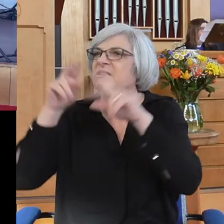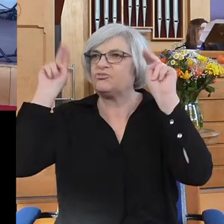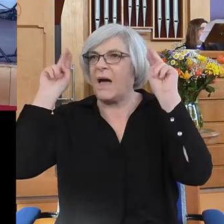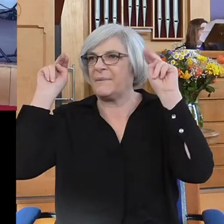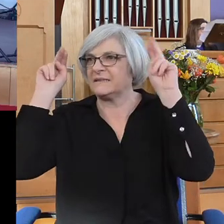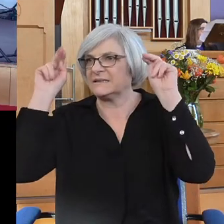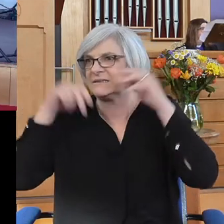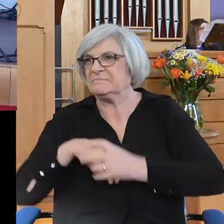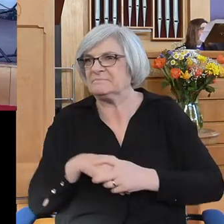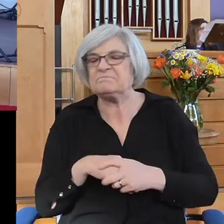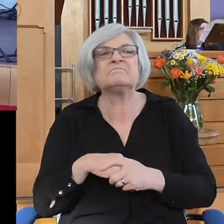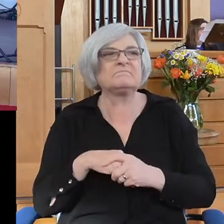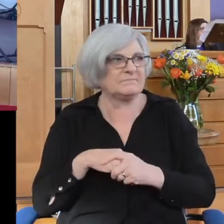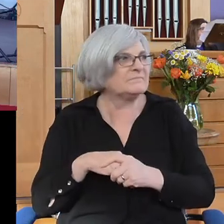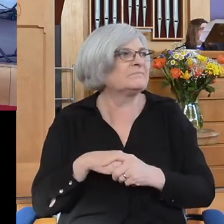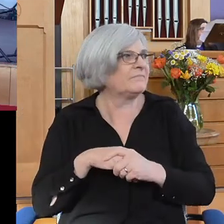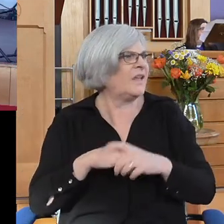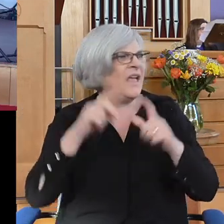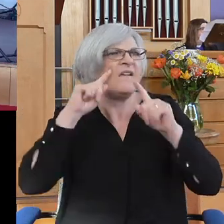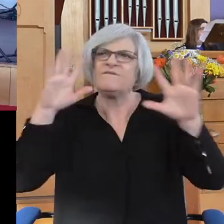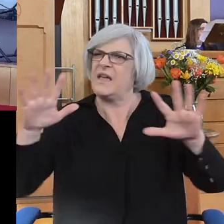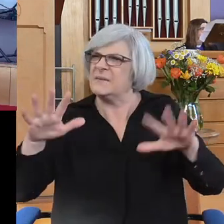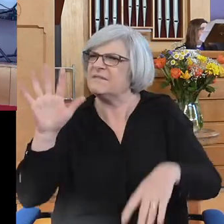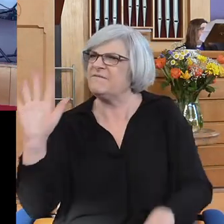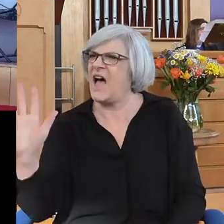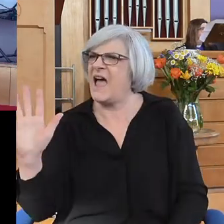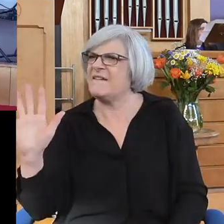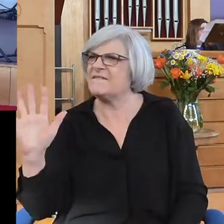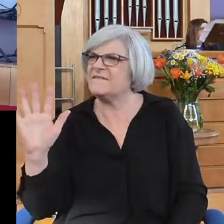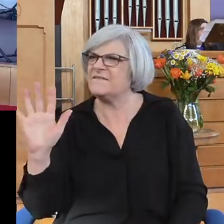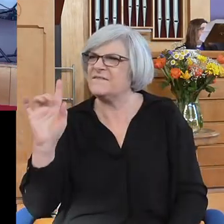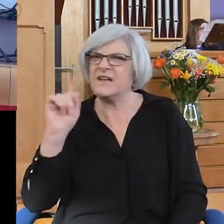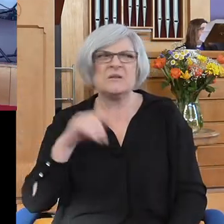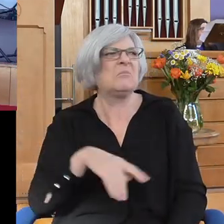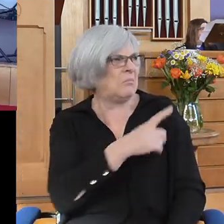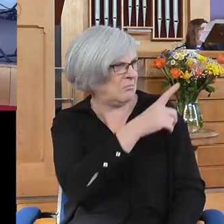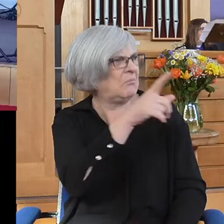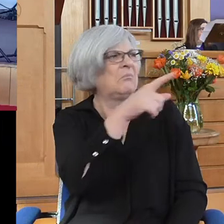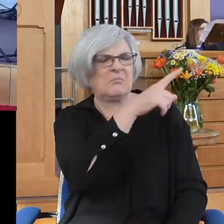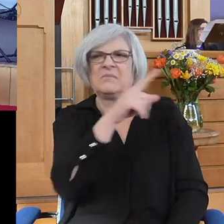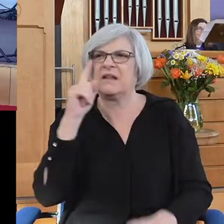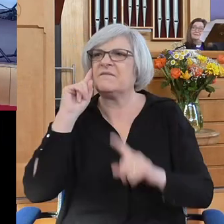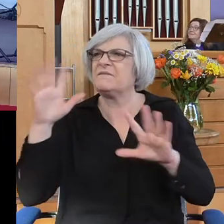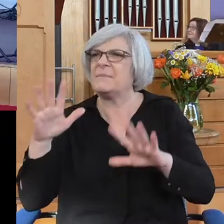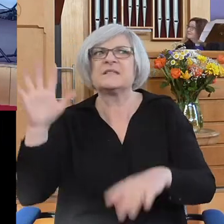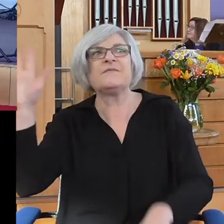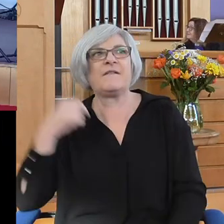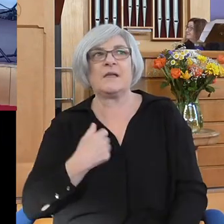Peter Rabbit. Famous Five, who is that? Gordon. These are mine.